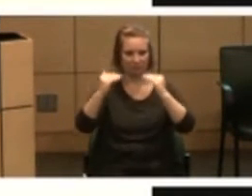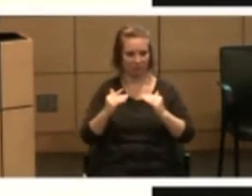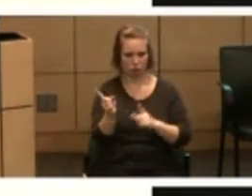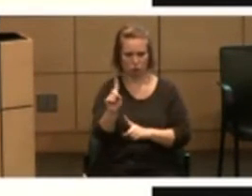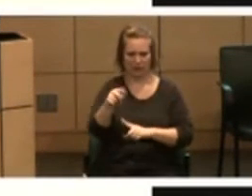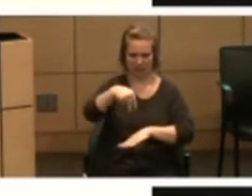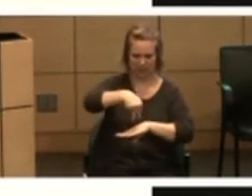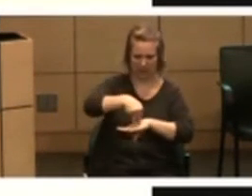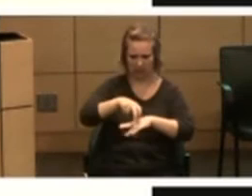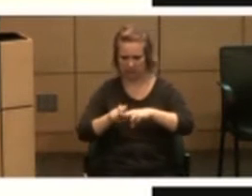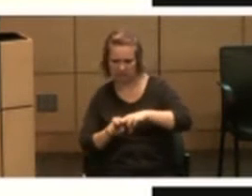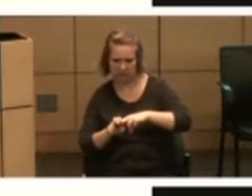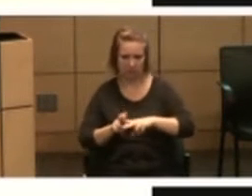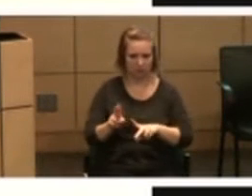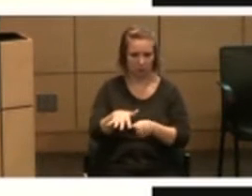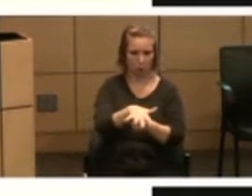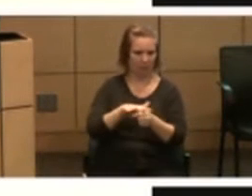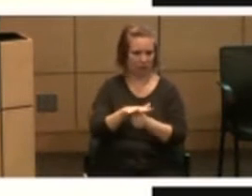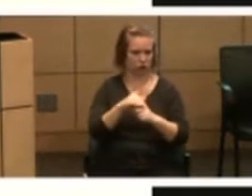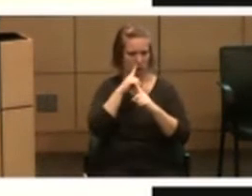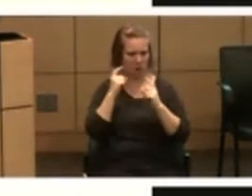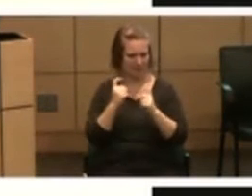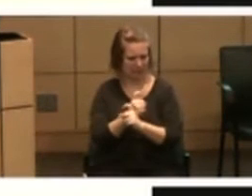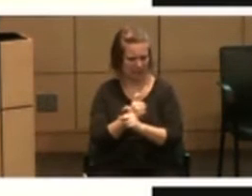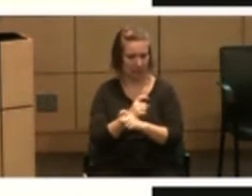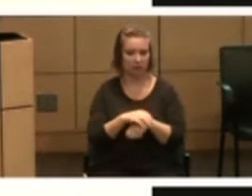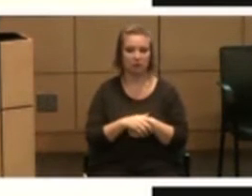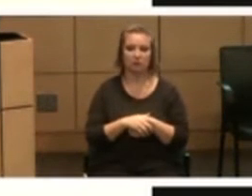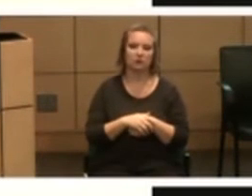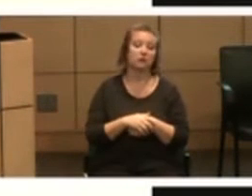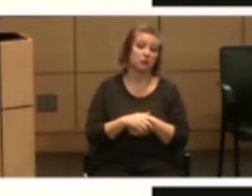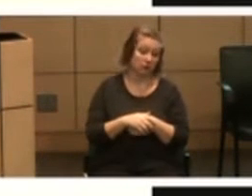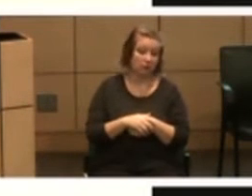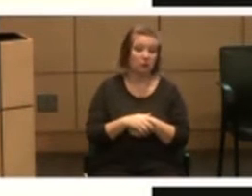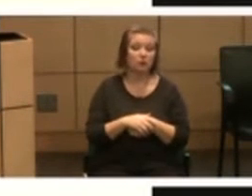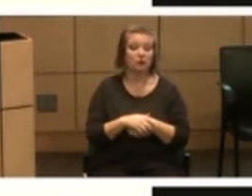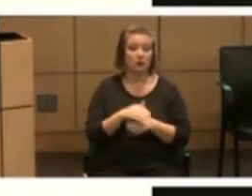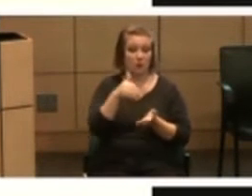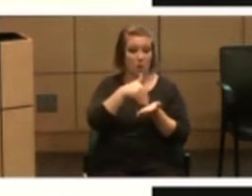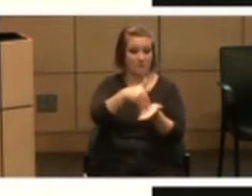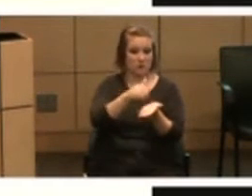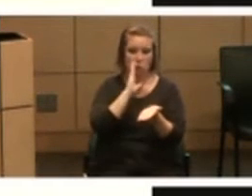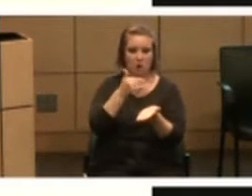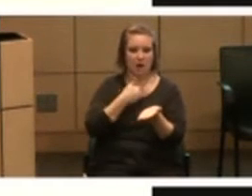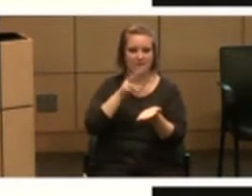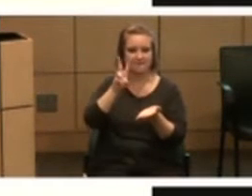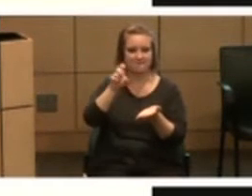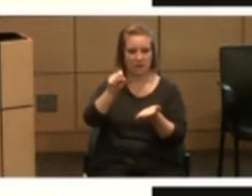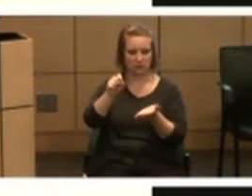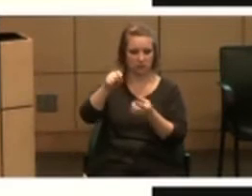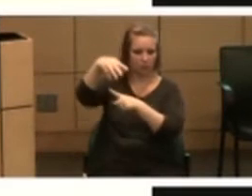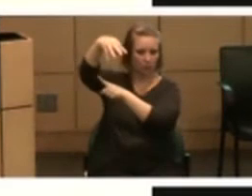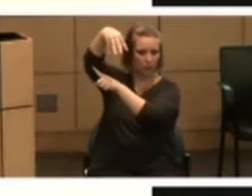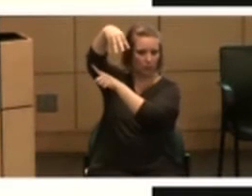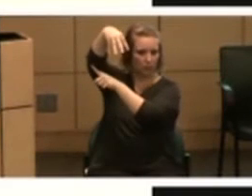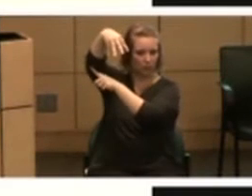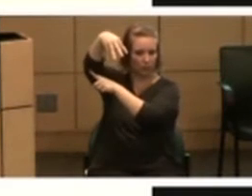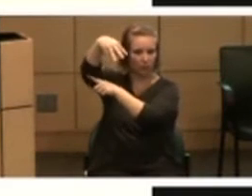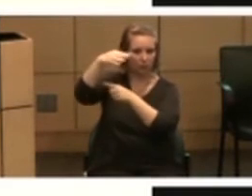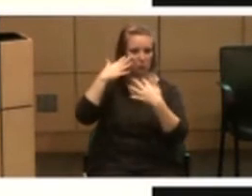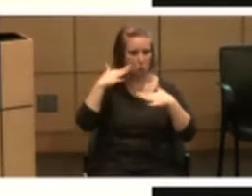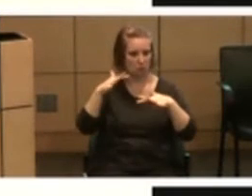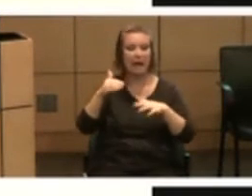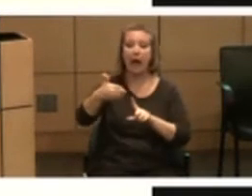terms of location. And it's not atypical to have ventilation noise. And there are ANSI specifications for